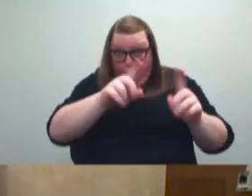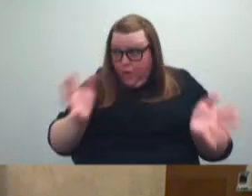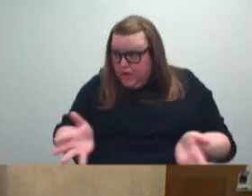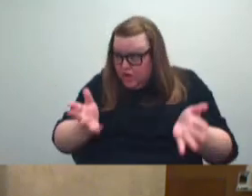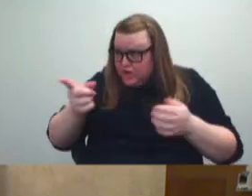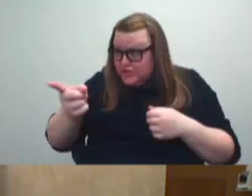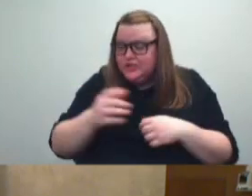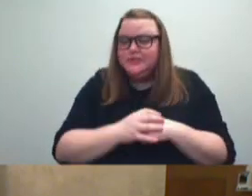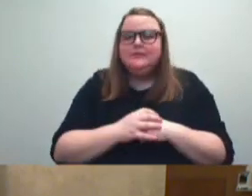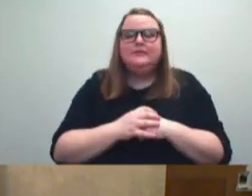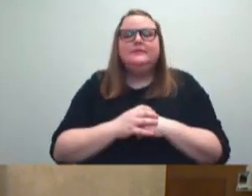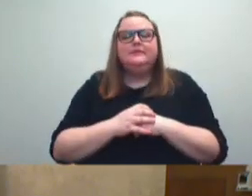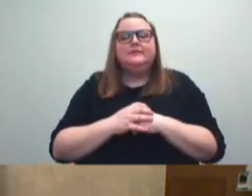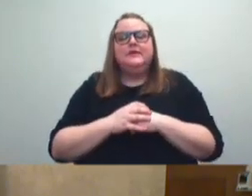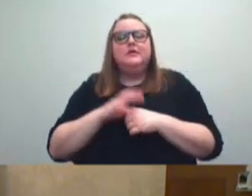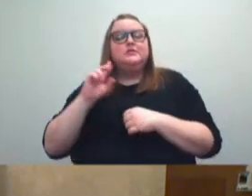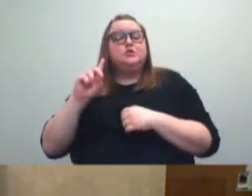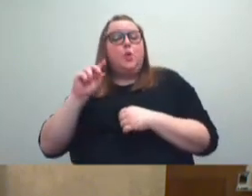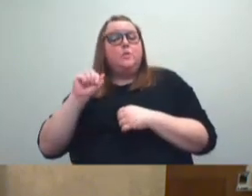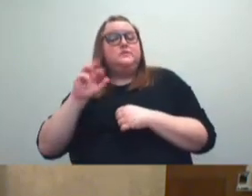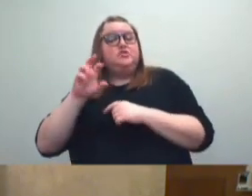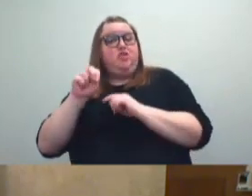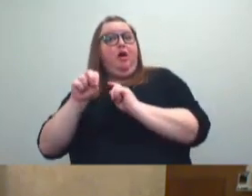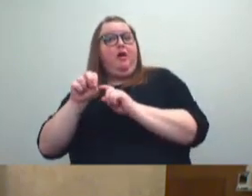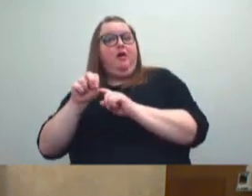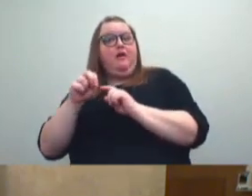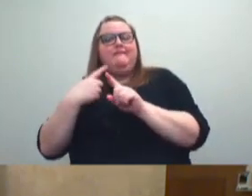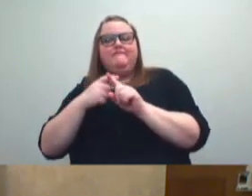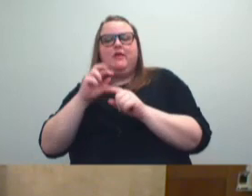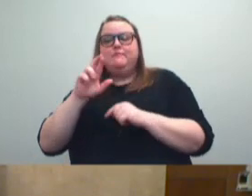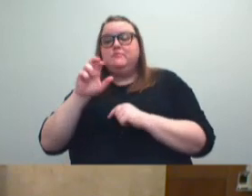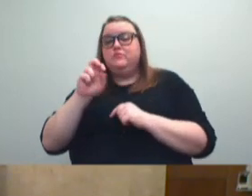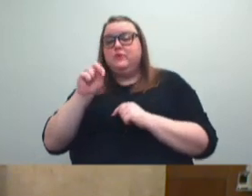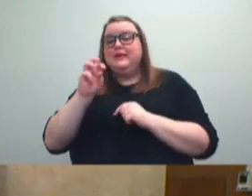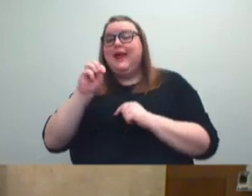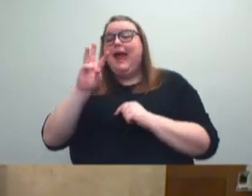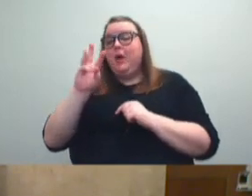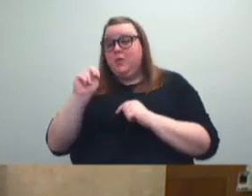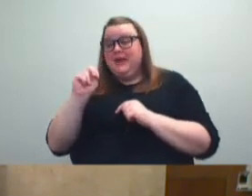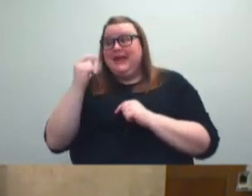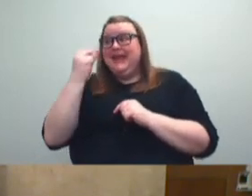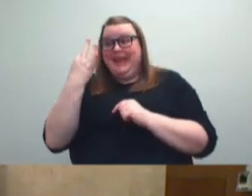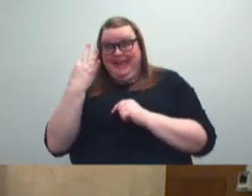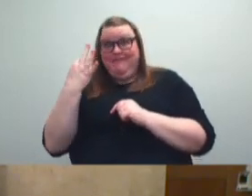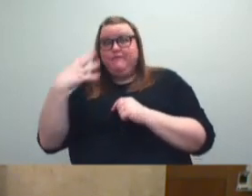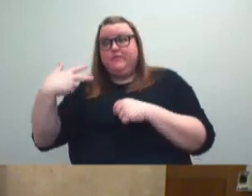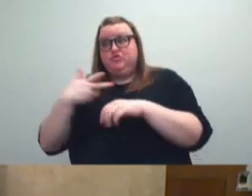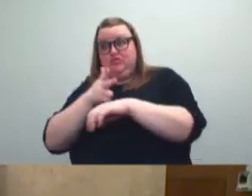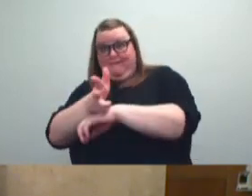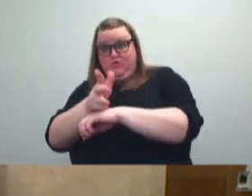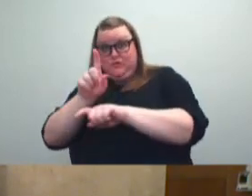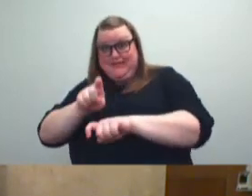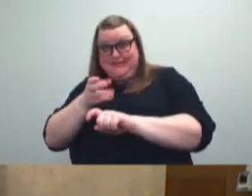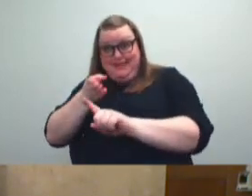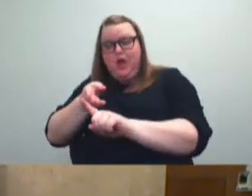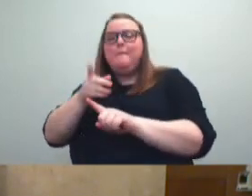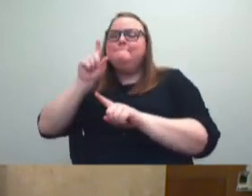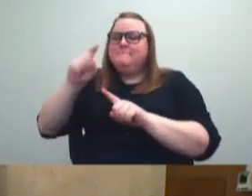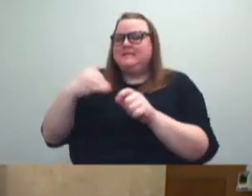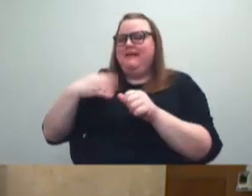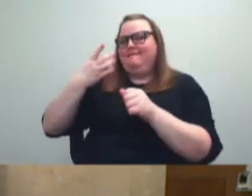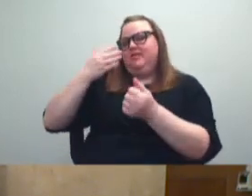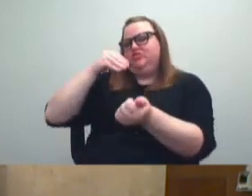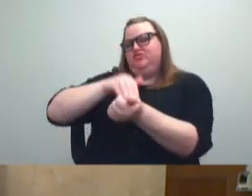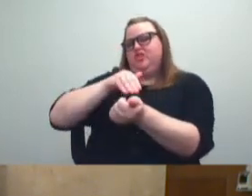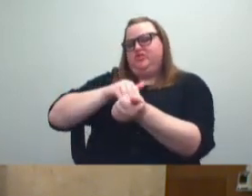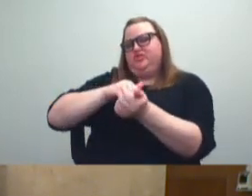need a physician order. Okay. So Renown does require it for our testing right now. That's something we're evaluating, whether or not we make a change there. But we currently, as